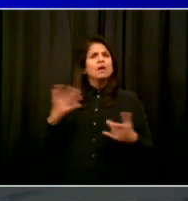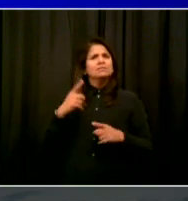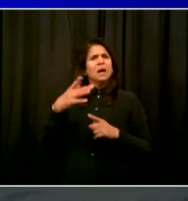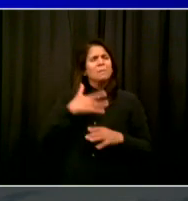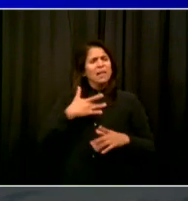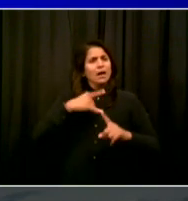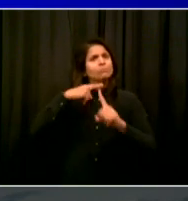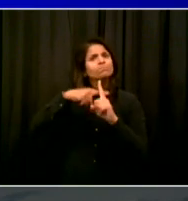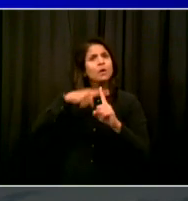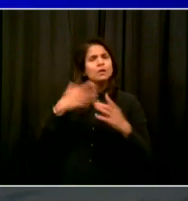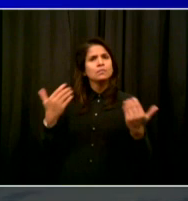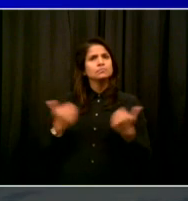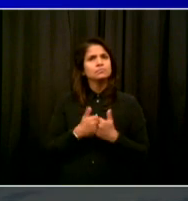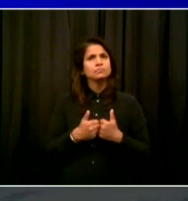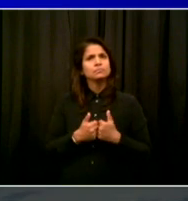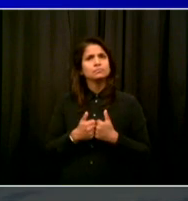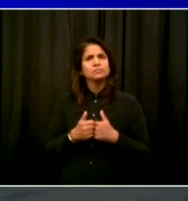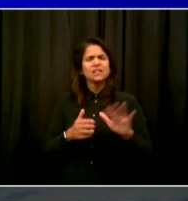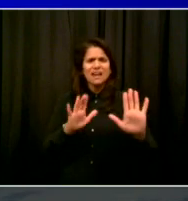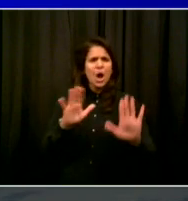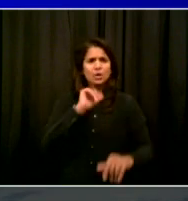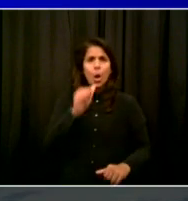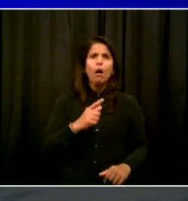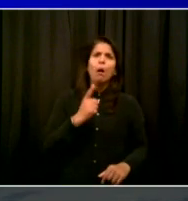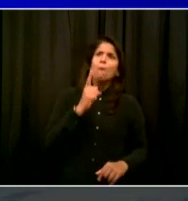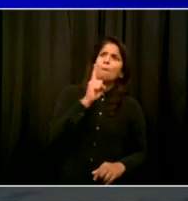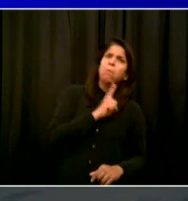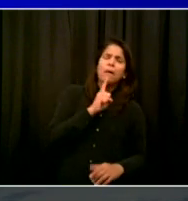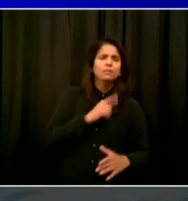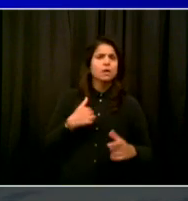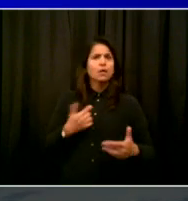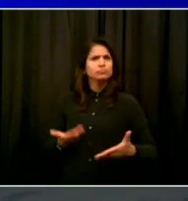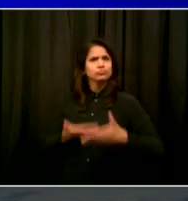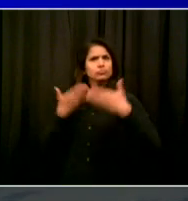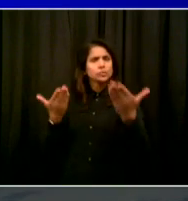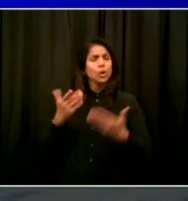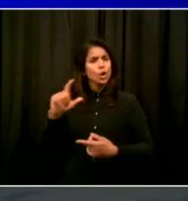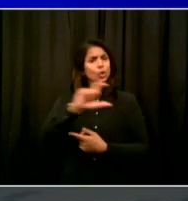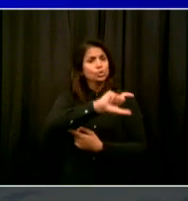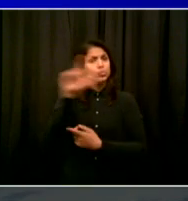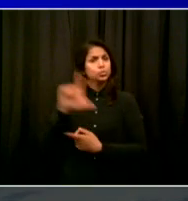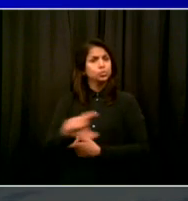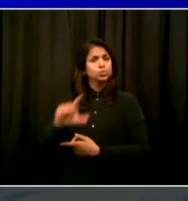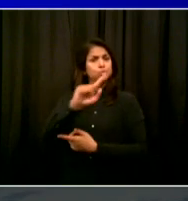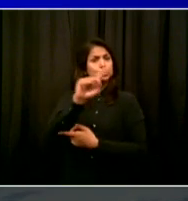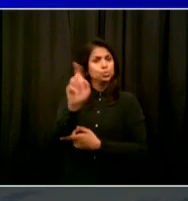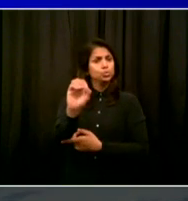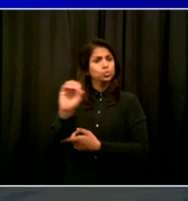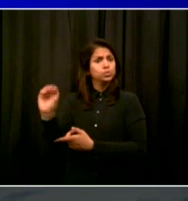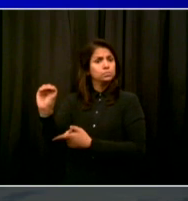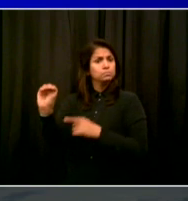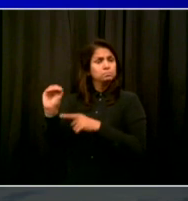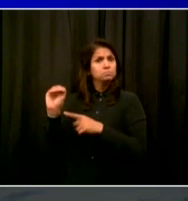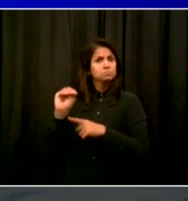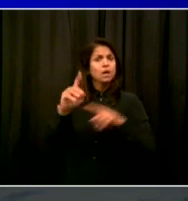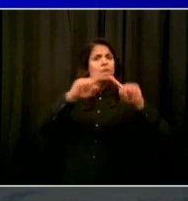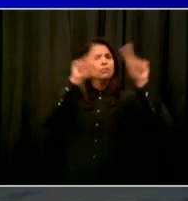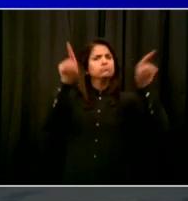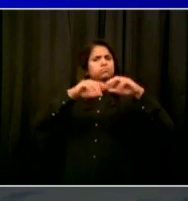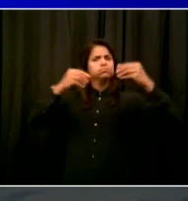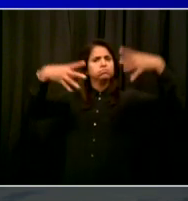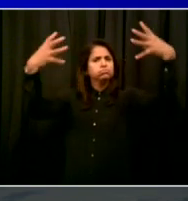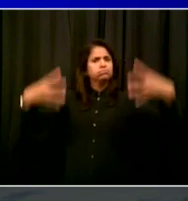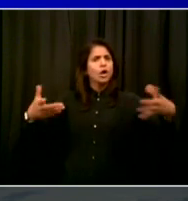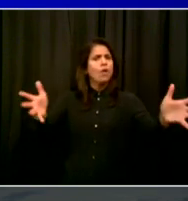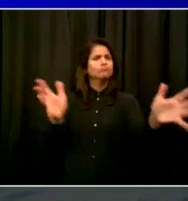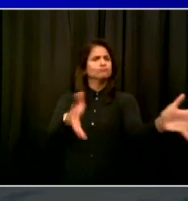it's a football game or admiring holiday decorations from a distance or eating some of your favorite holiday foods.